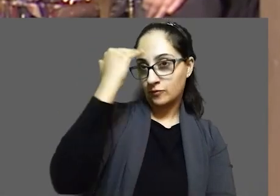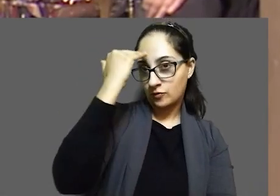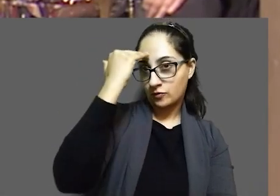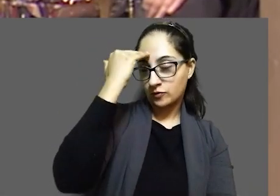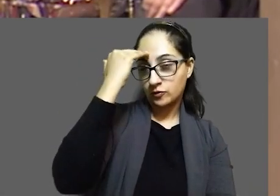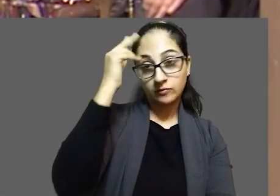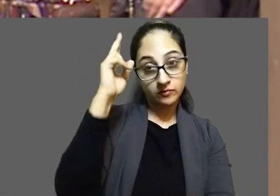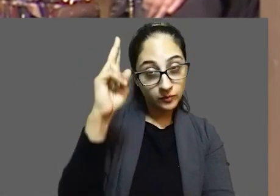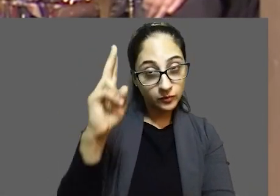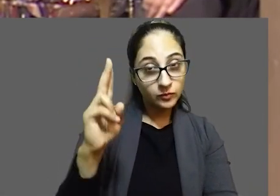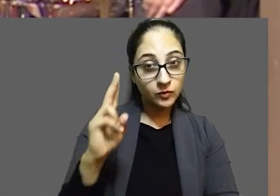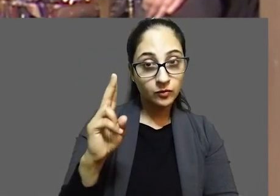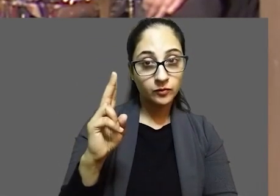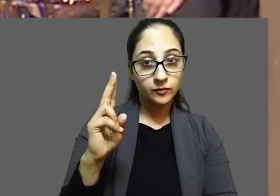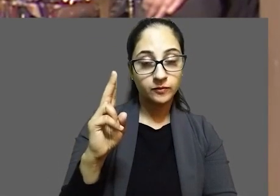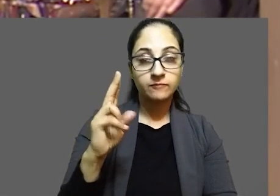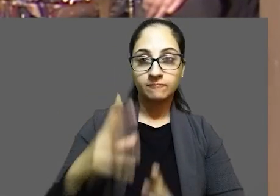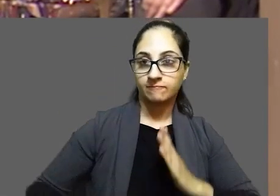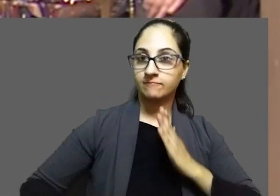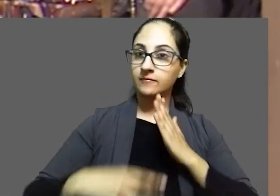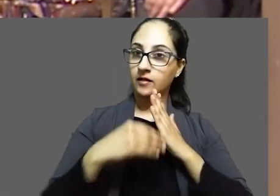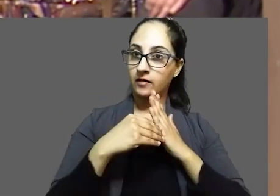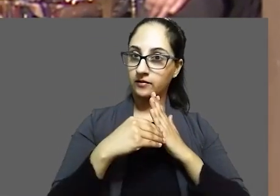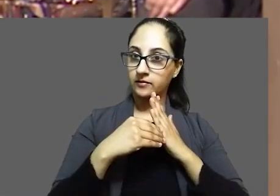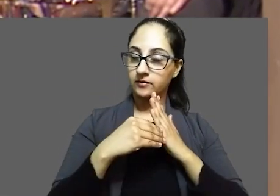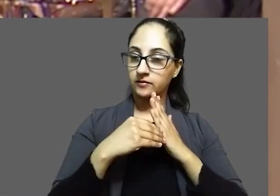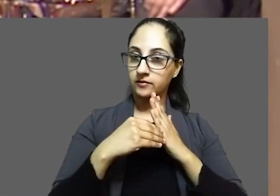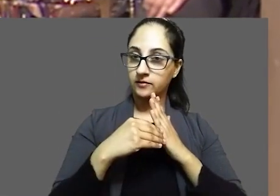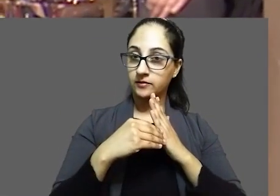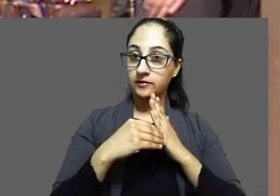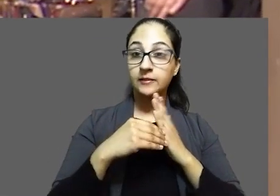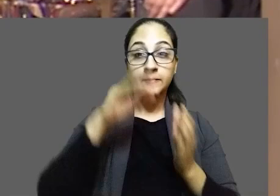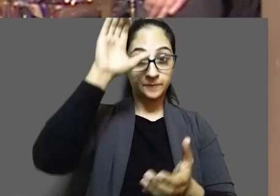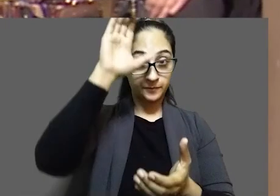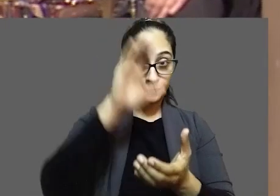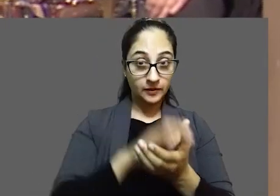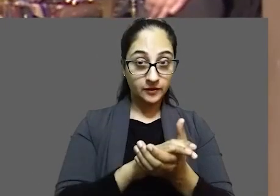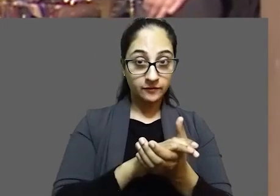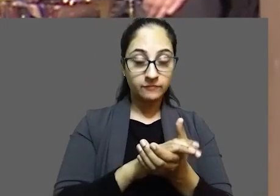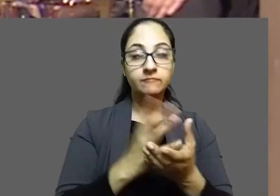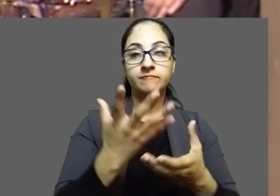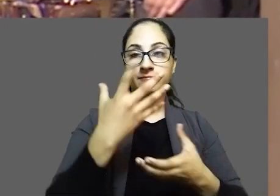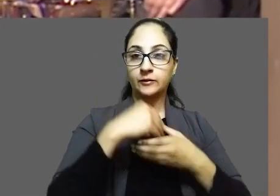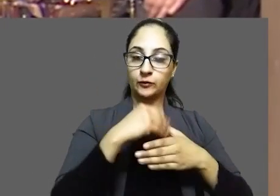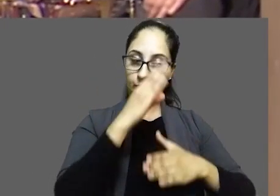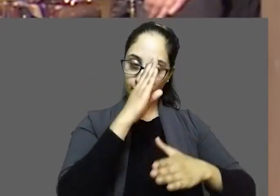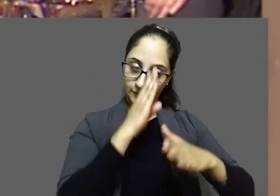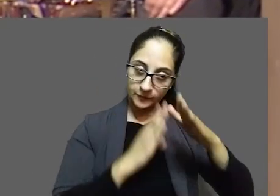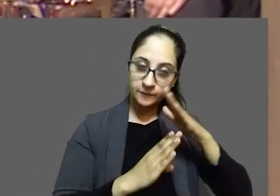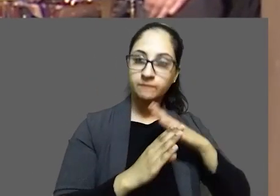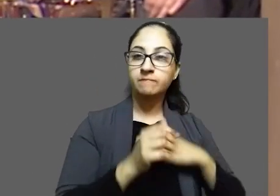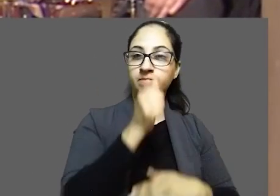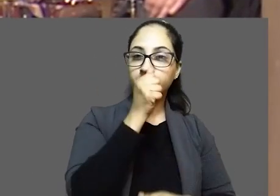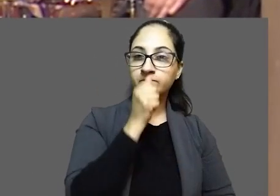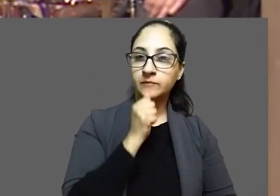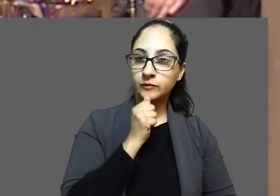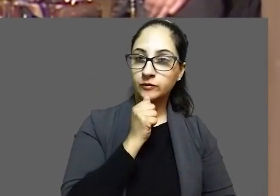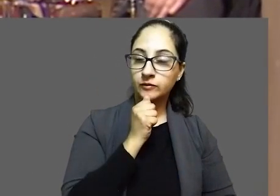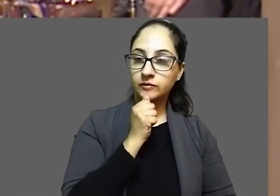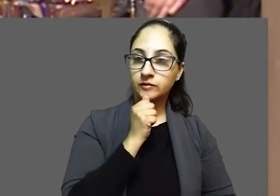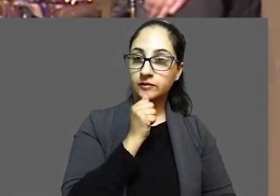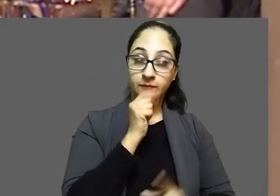knowledge. And then he added, no belief is like modesty and